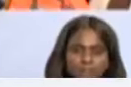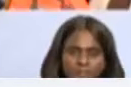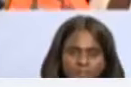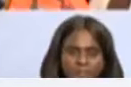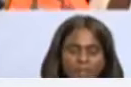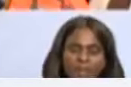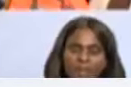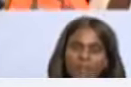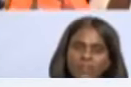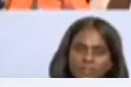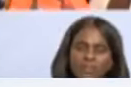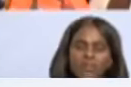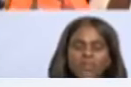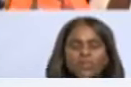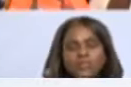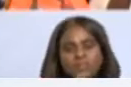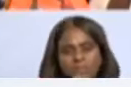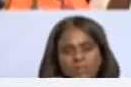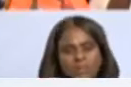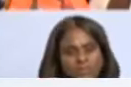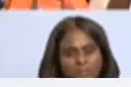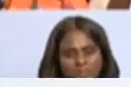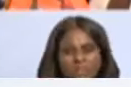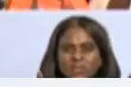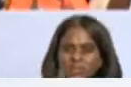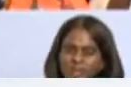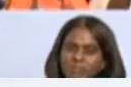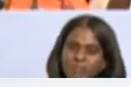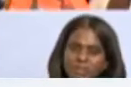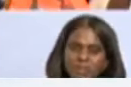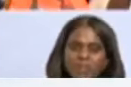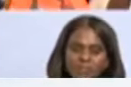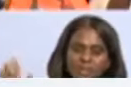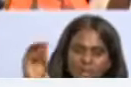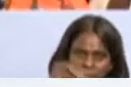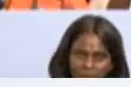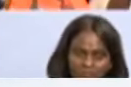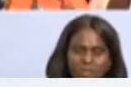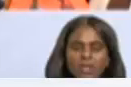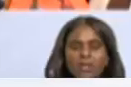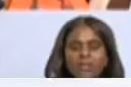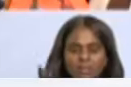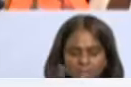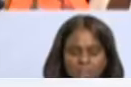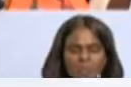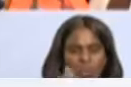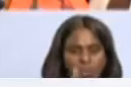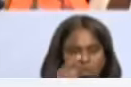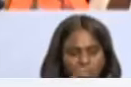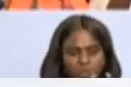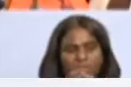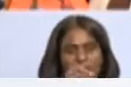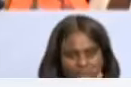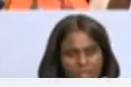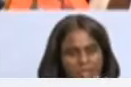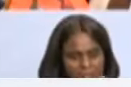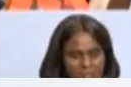livestock and fishery services as well, in addition to already the devolved